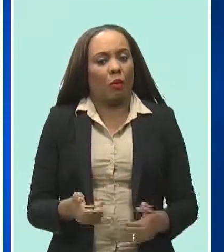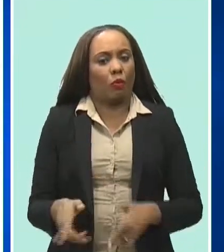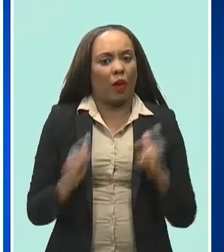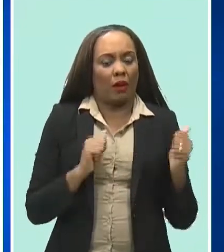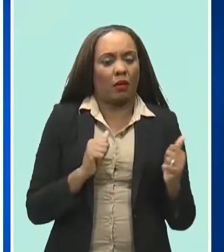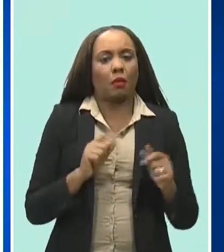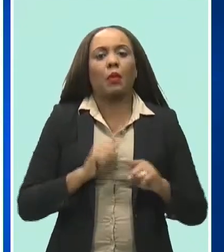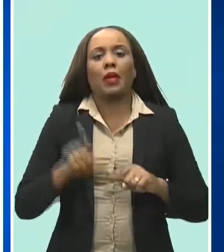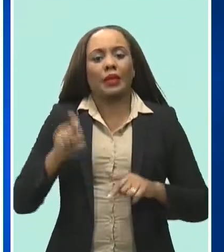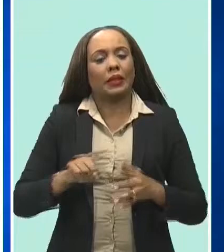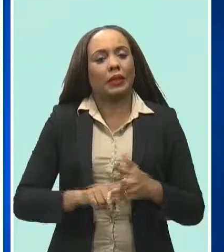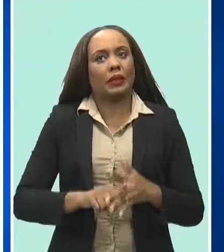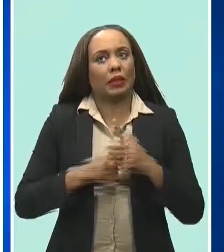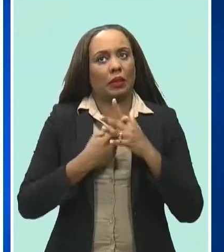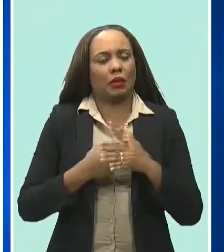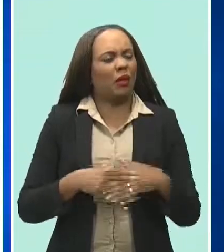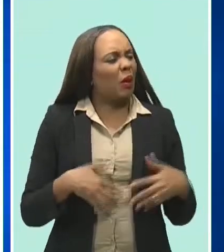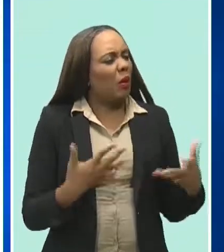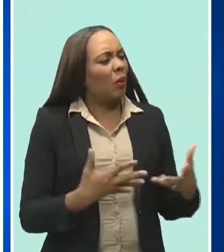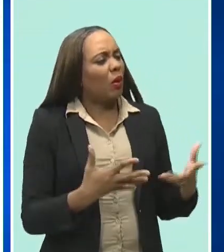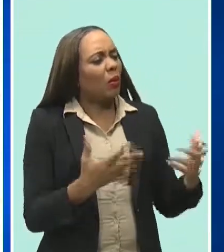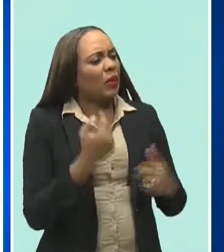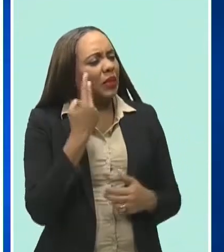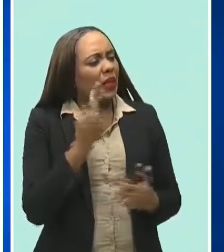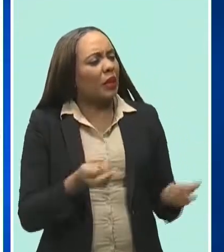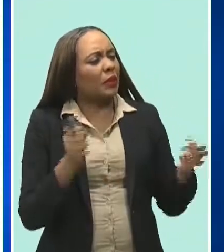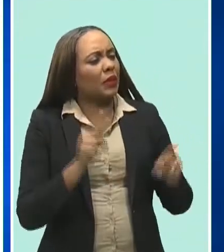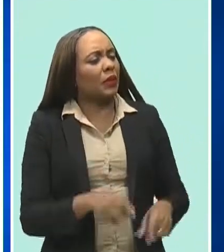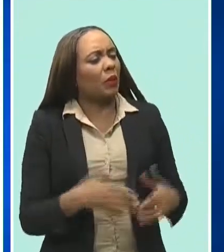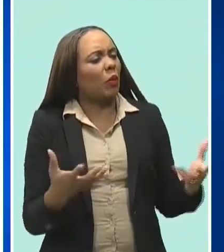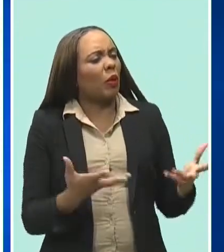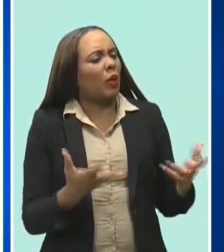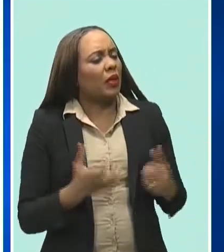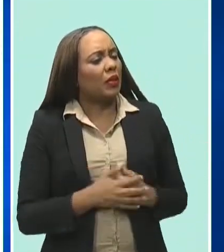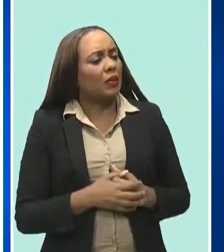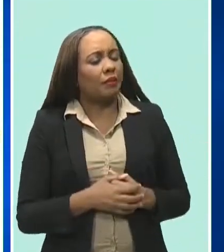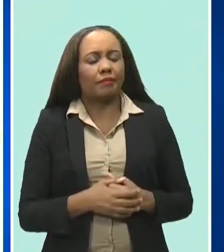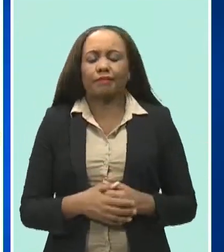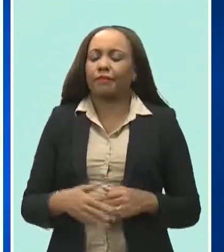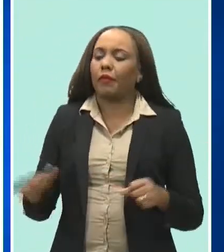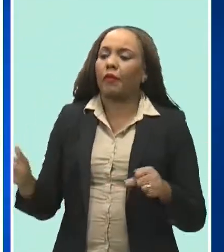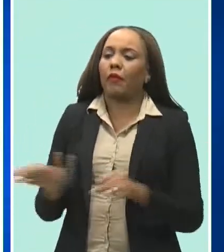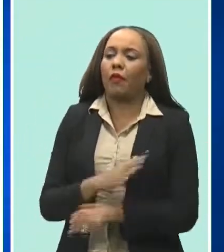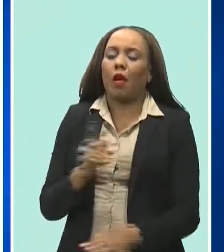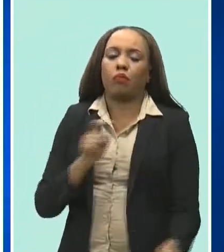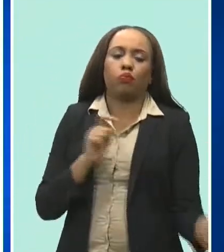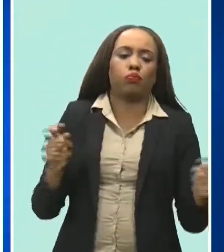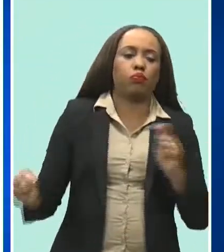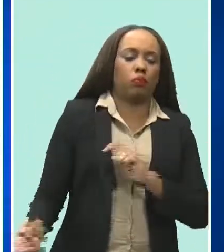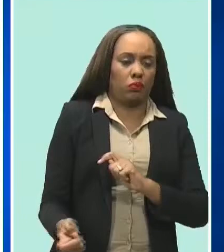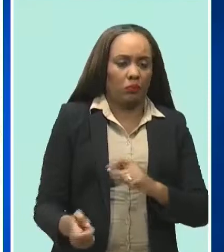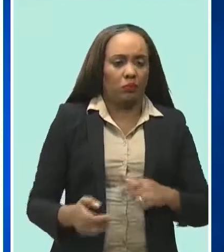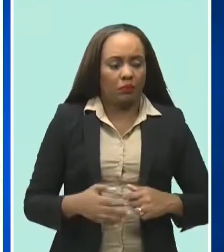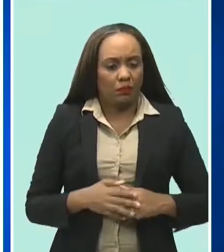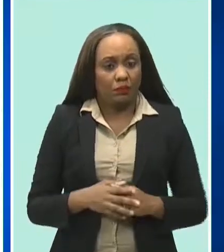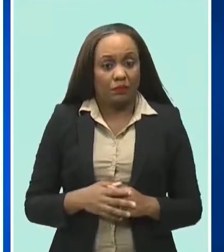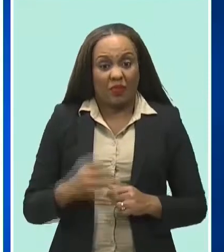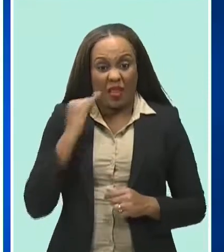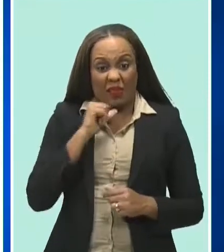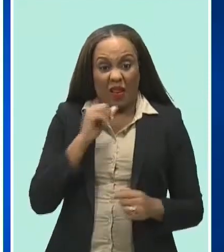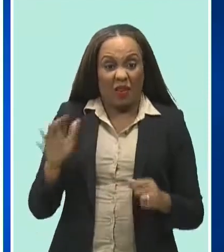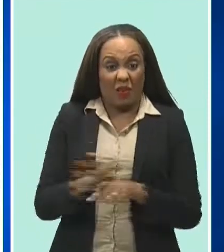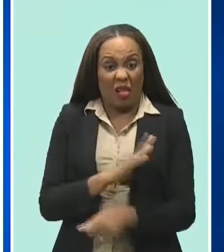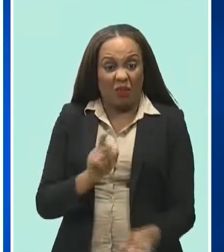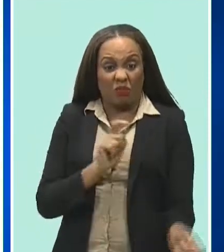something needs to be started. What would you like to see be done? A whole revamp. A whole revamp. If not a whole